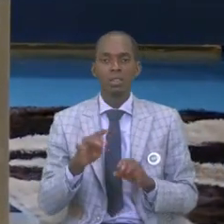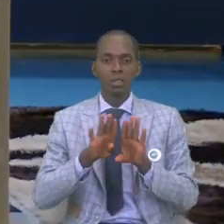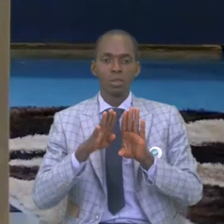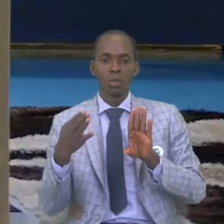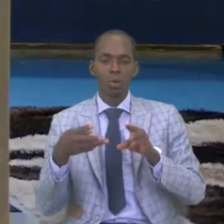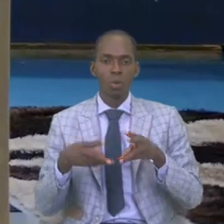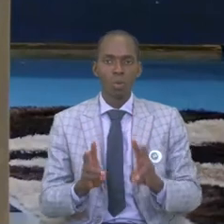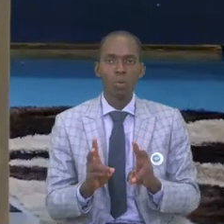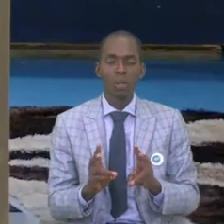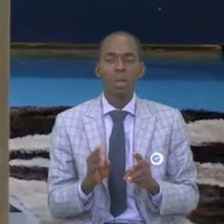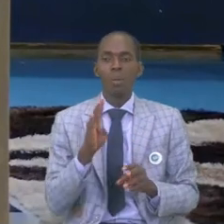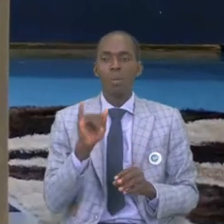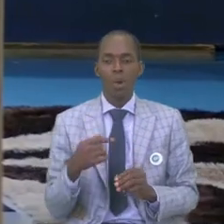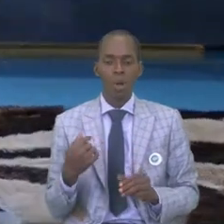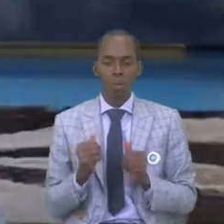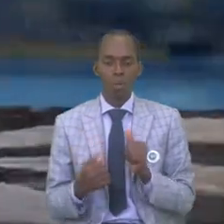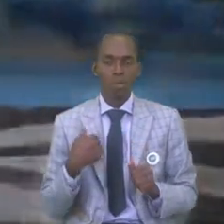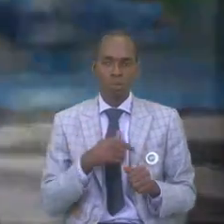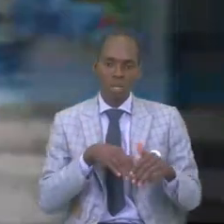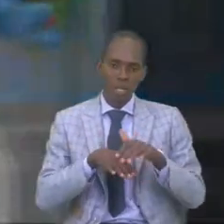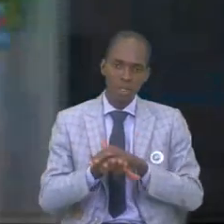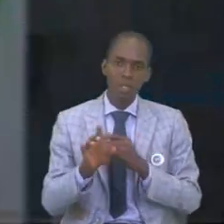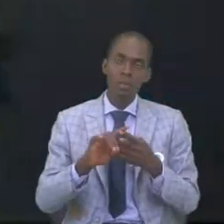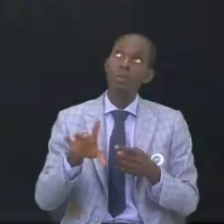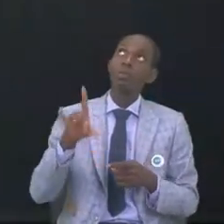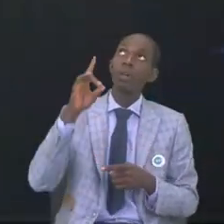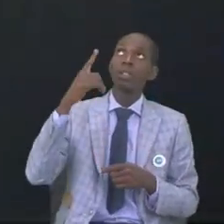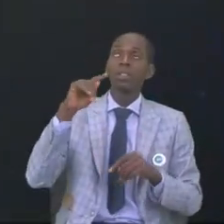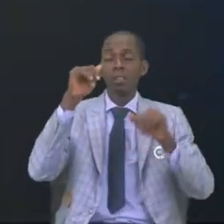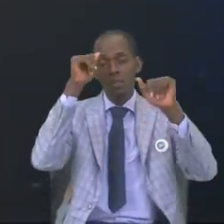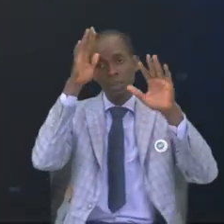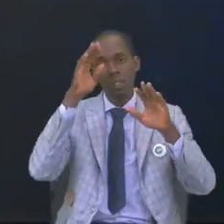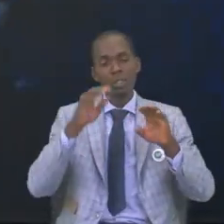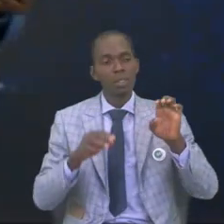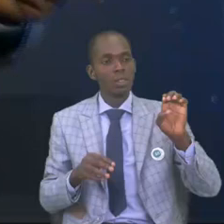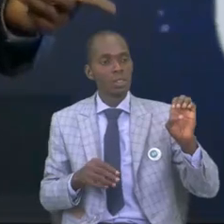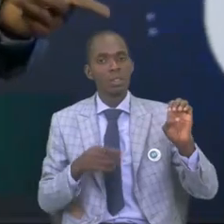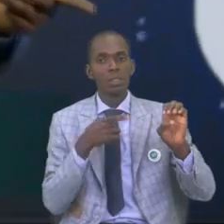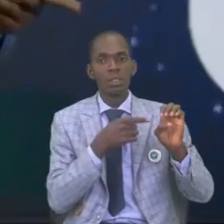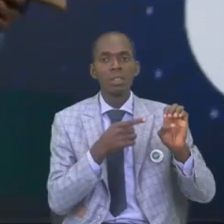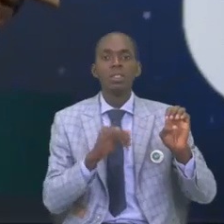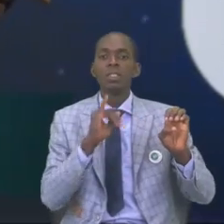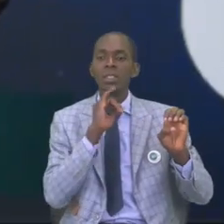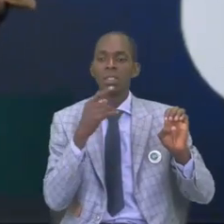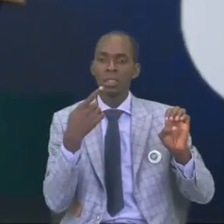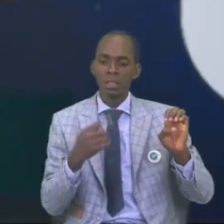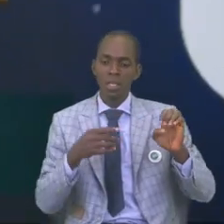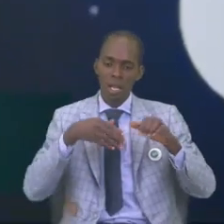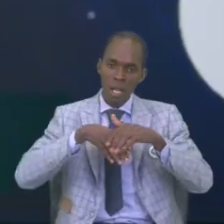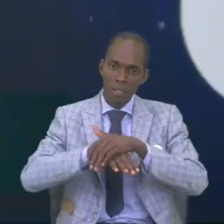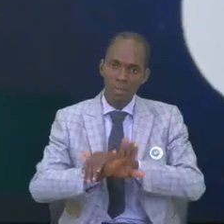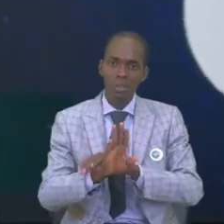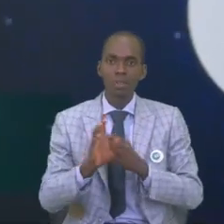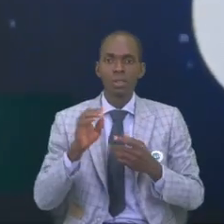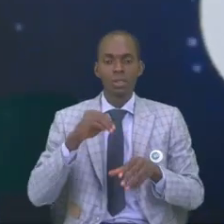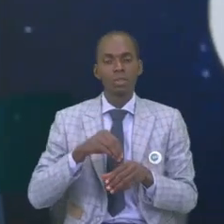enter and find the Father. And so he is the head of the church, the entrance to the body. He